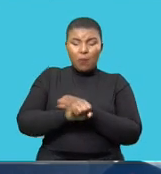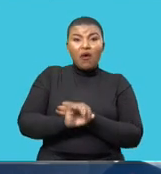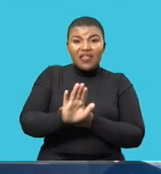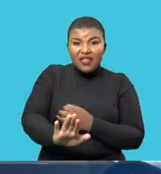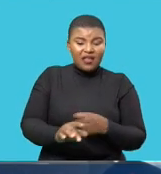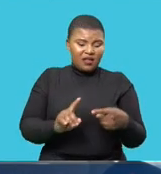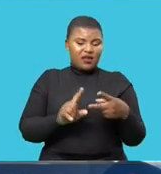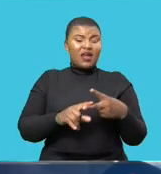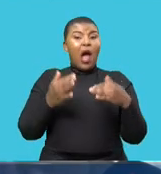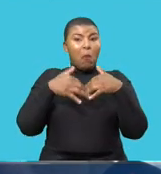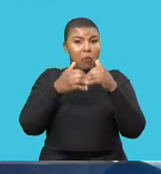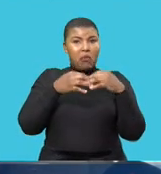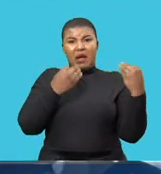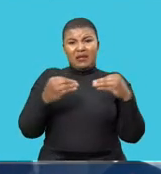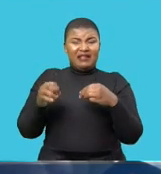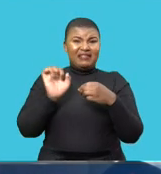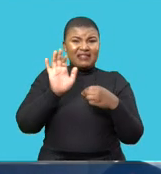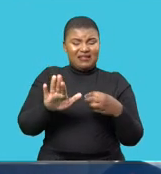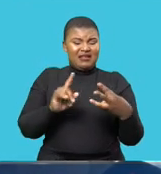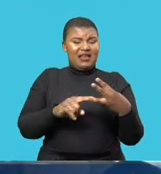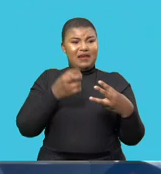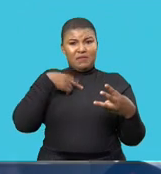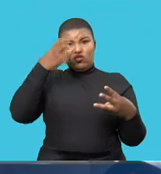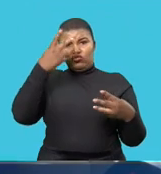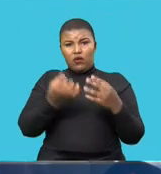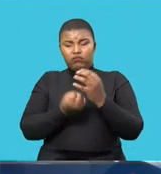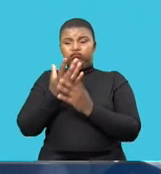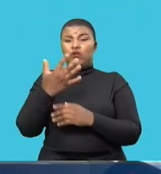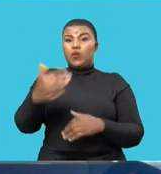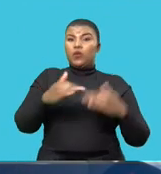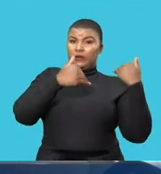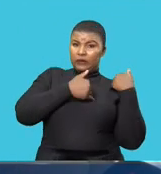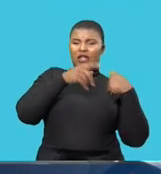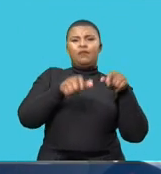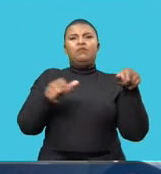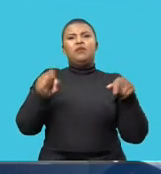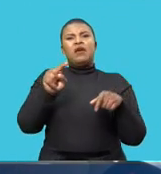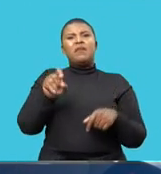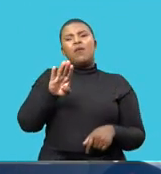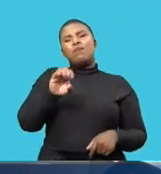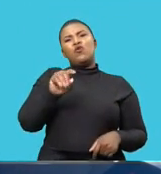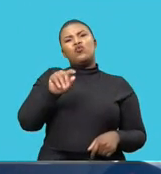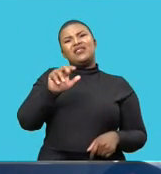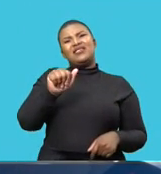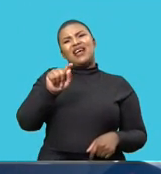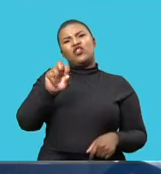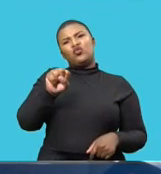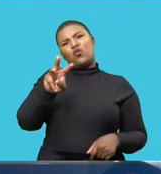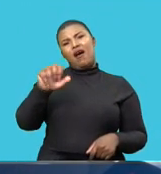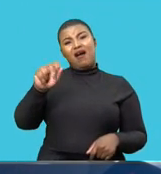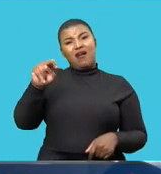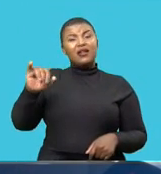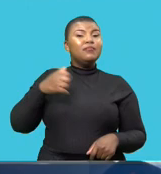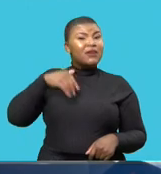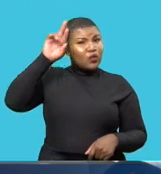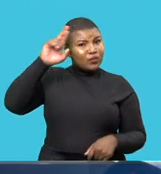business there. I've witnessed the growth and the safety of people of Wobunkulubaphathiswa. And I know, and I remember